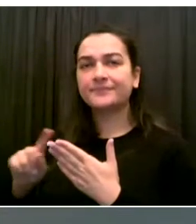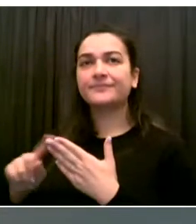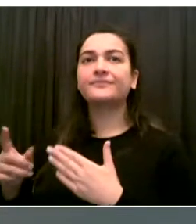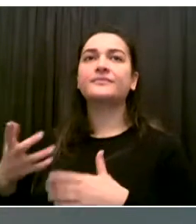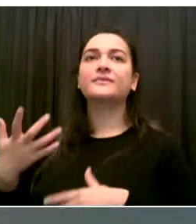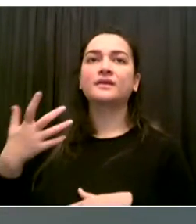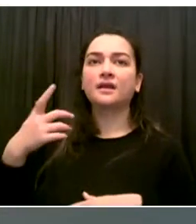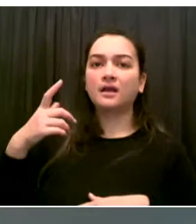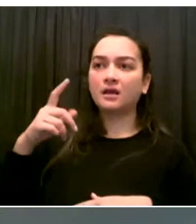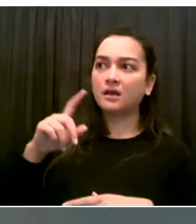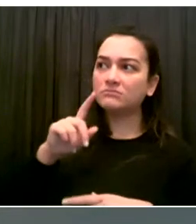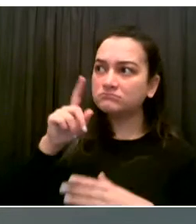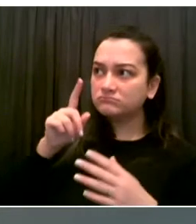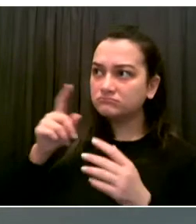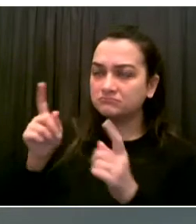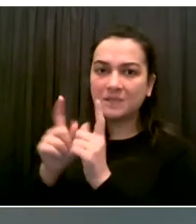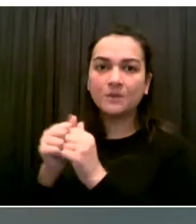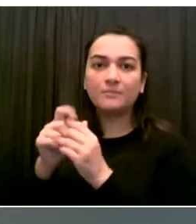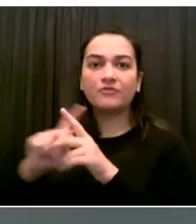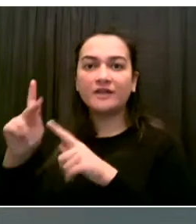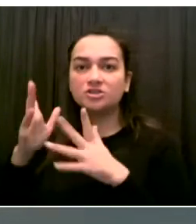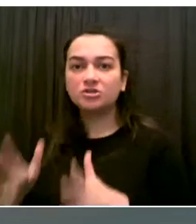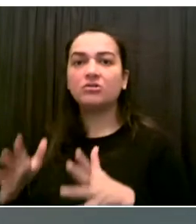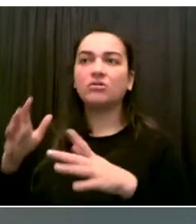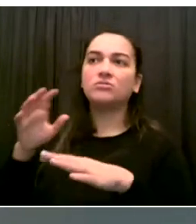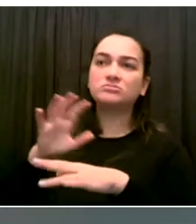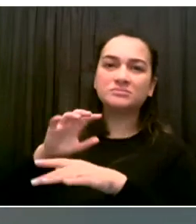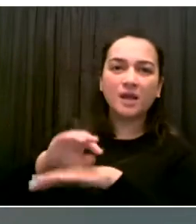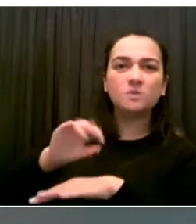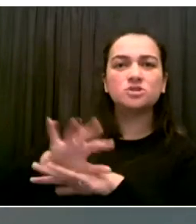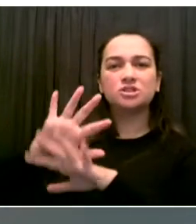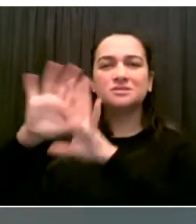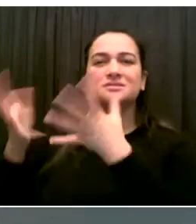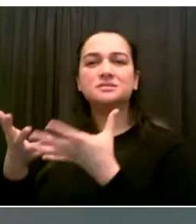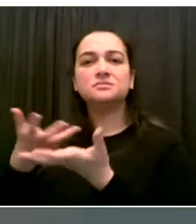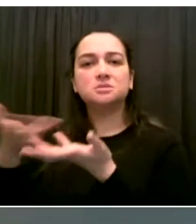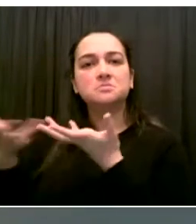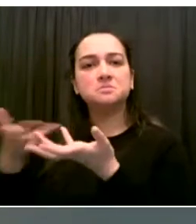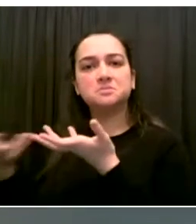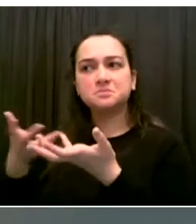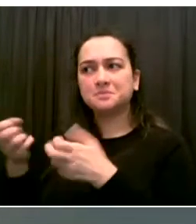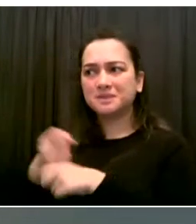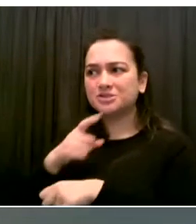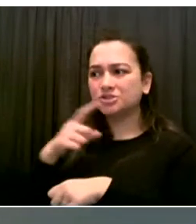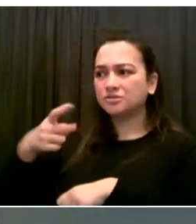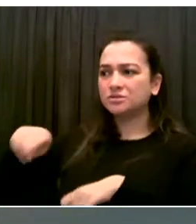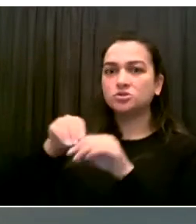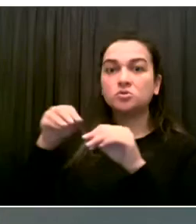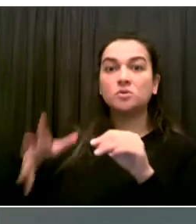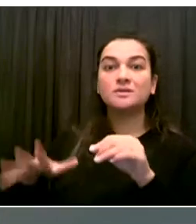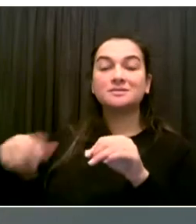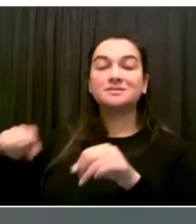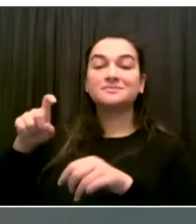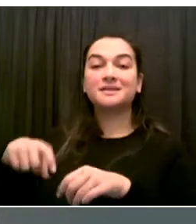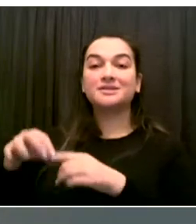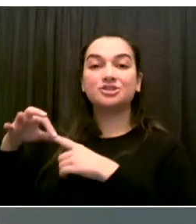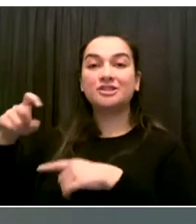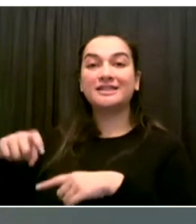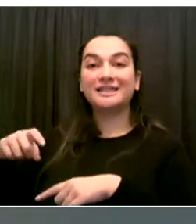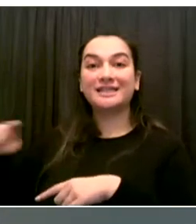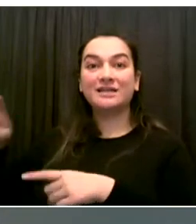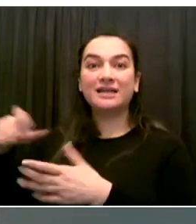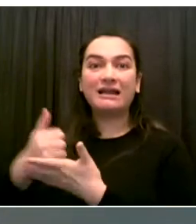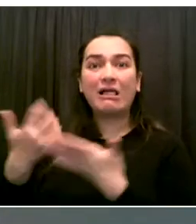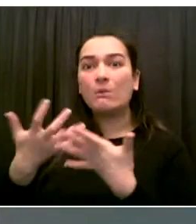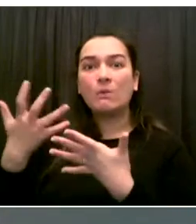needs are met. But we will commit to the paras in every school, so any child that needs those supports will get them. Thank